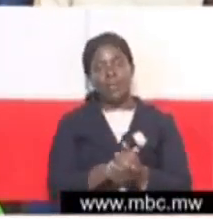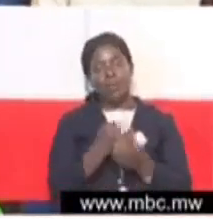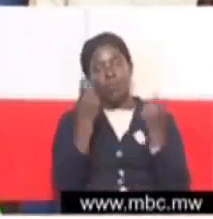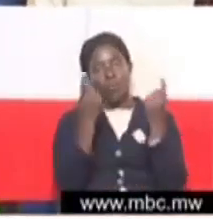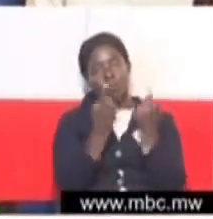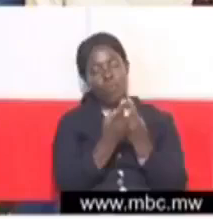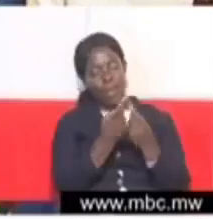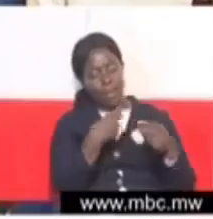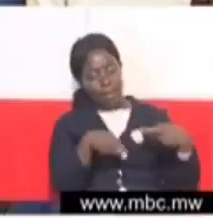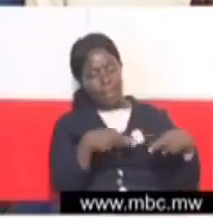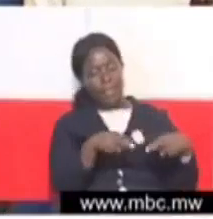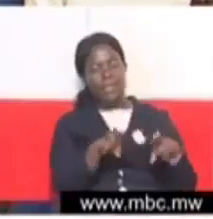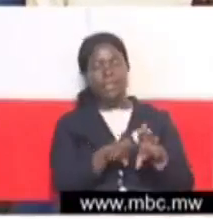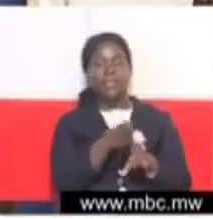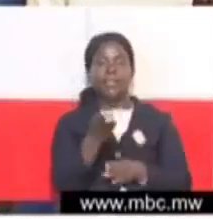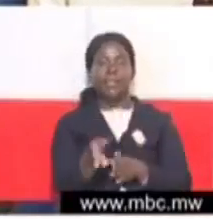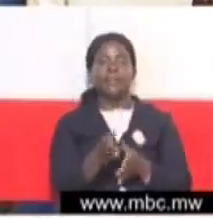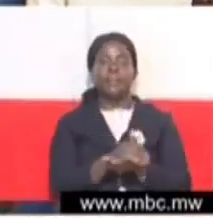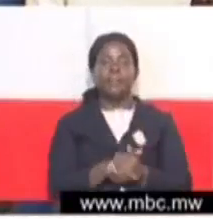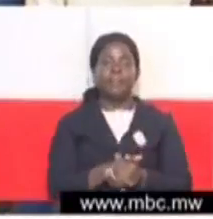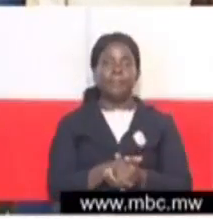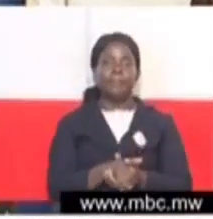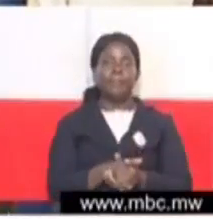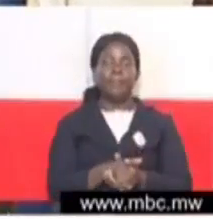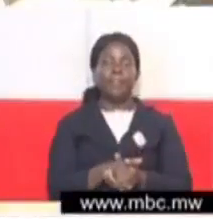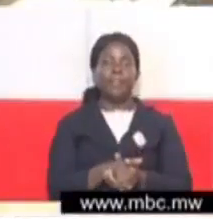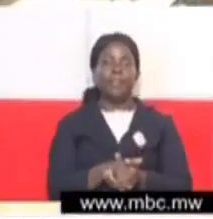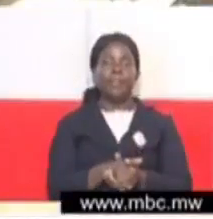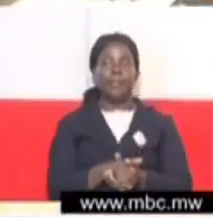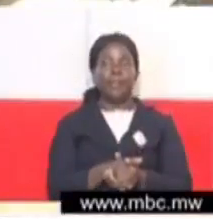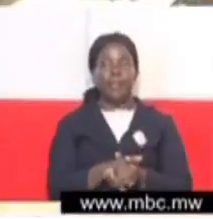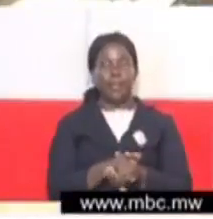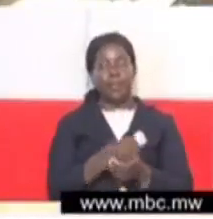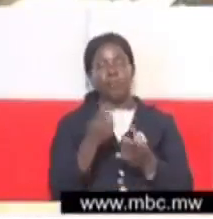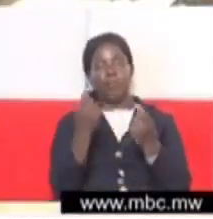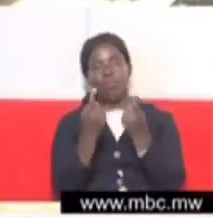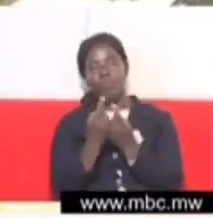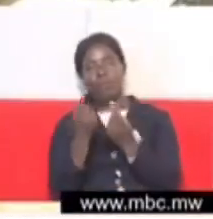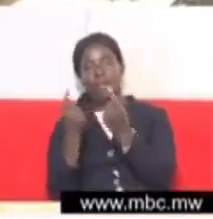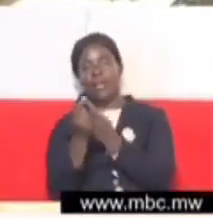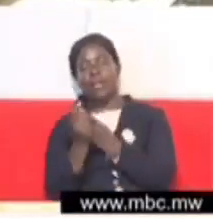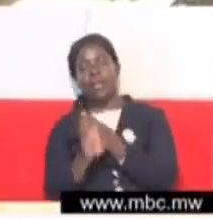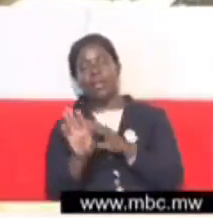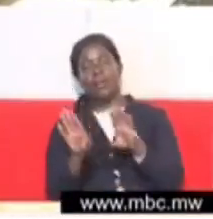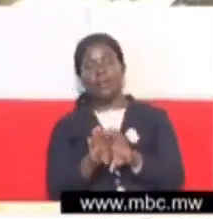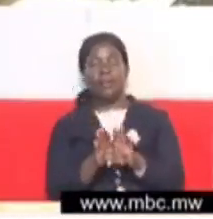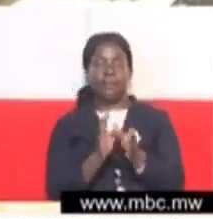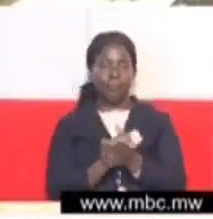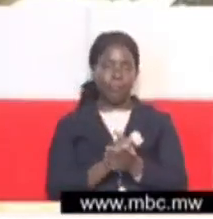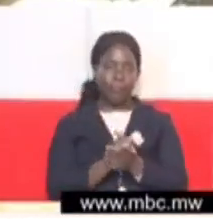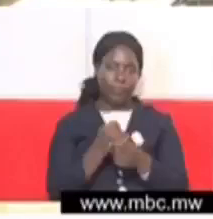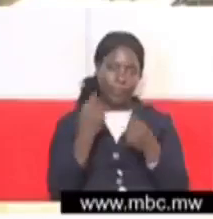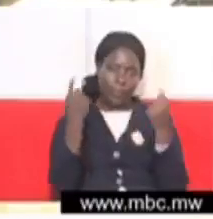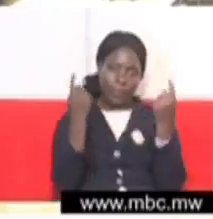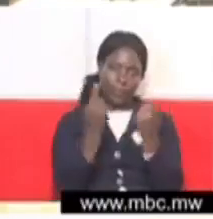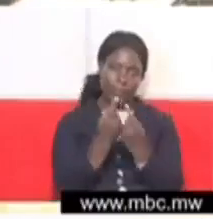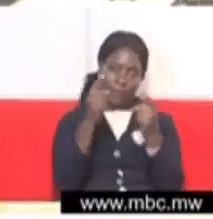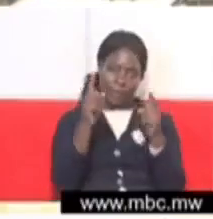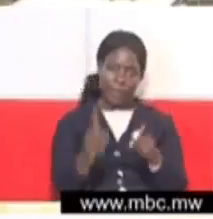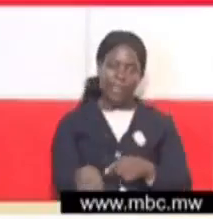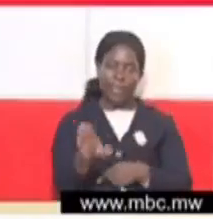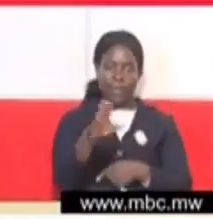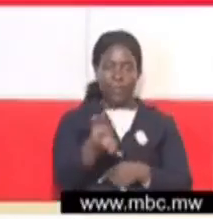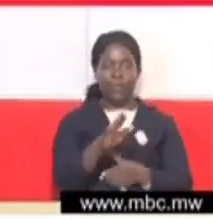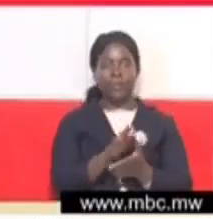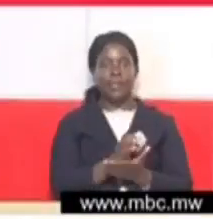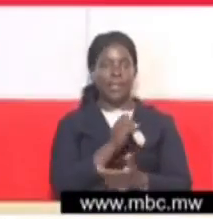challenges that are rocking the world, that are facing each and everyone's